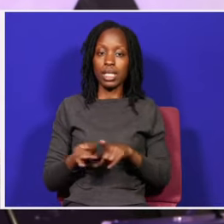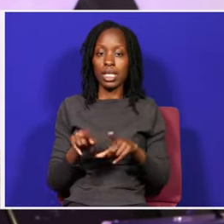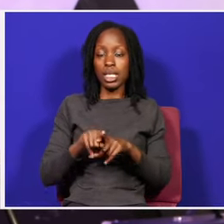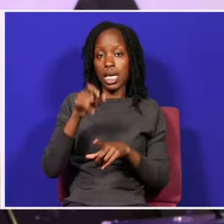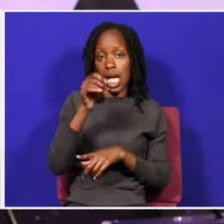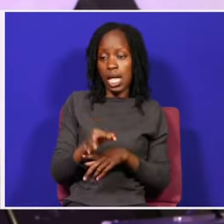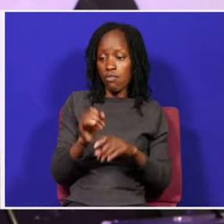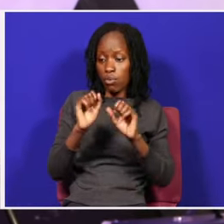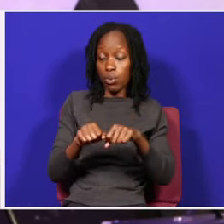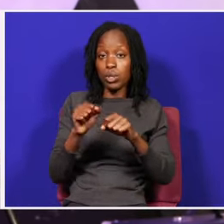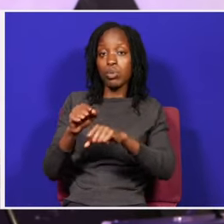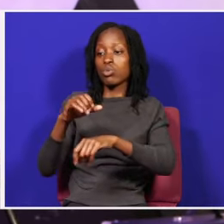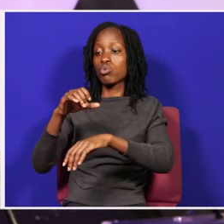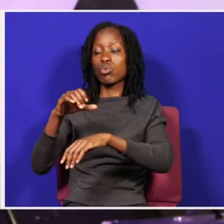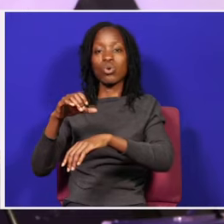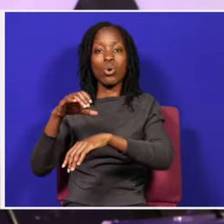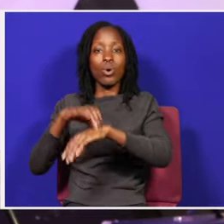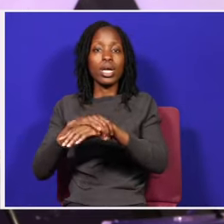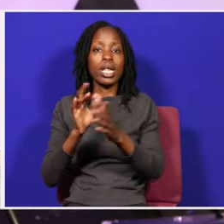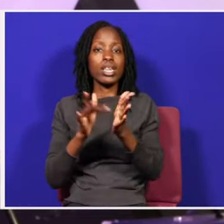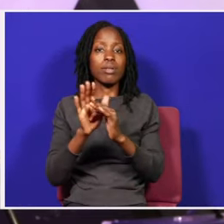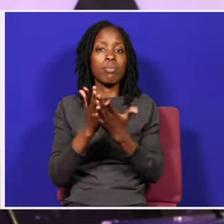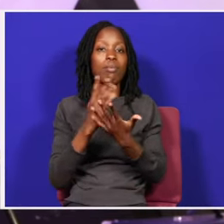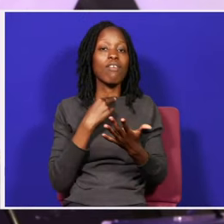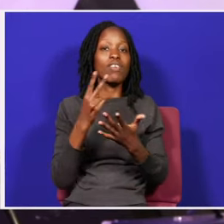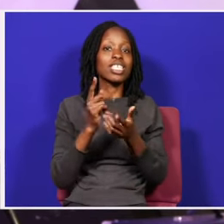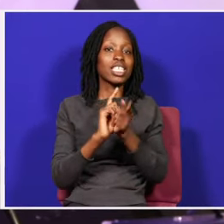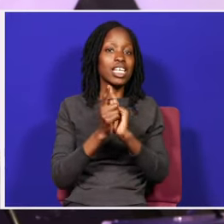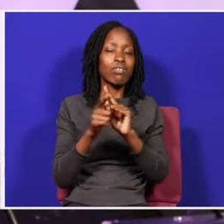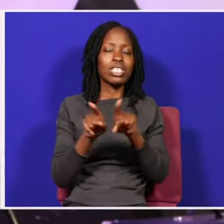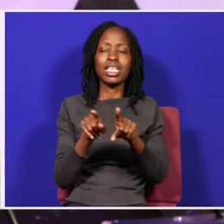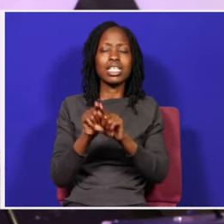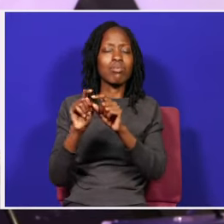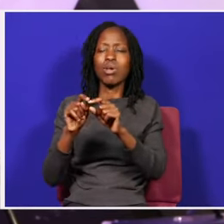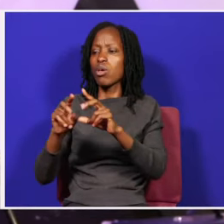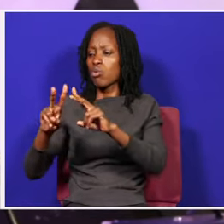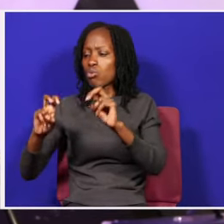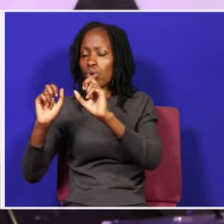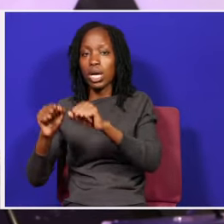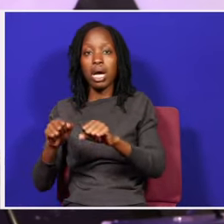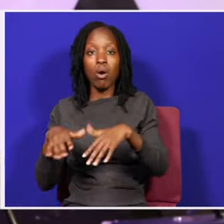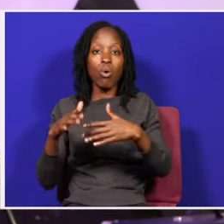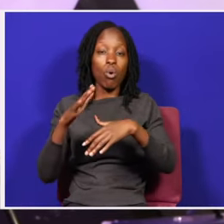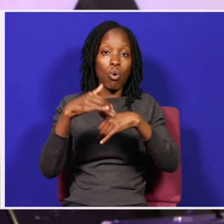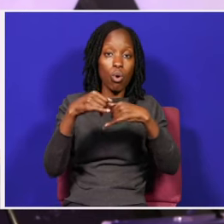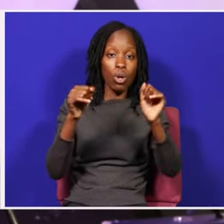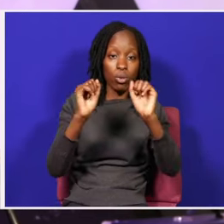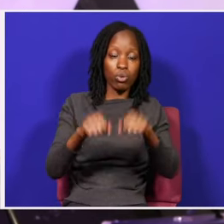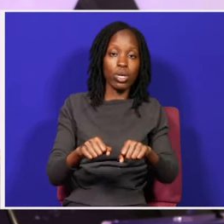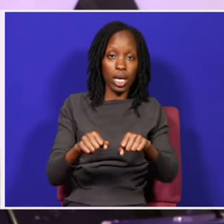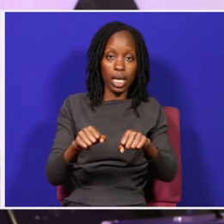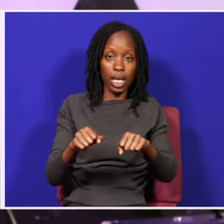find an opportunity to get hold of the Voice Translation, I highly recommend it to you. You can find it online, actually, as part of the Bible